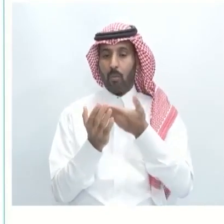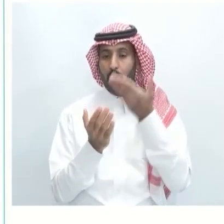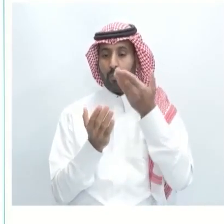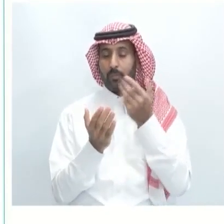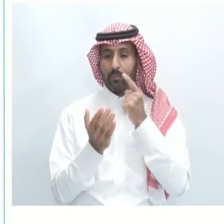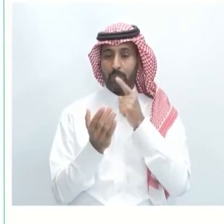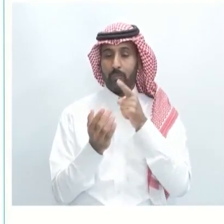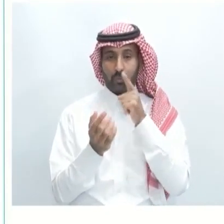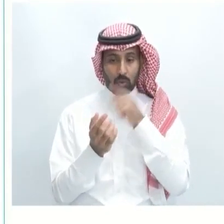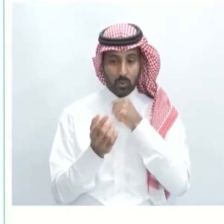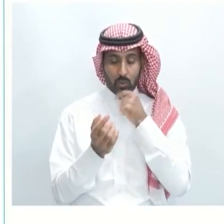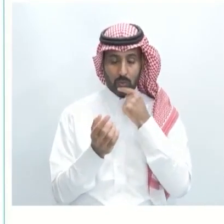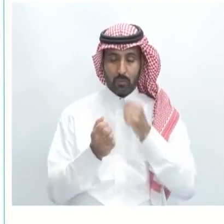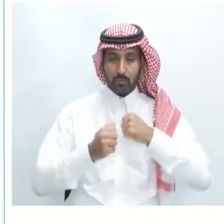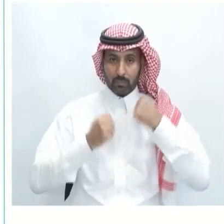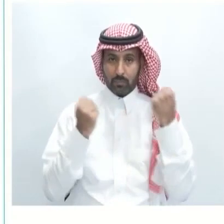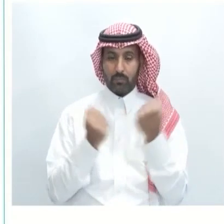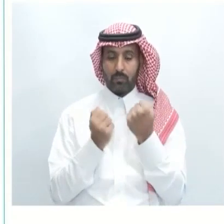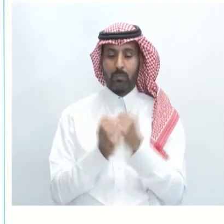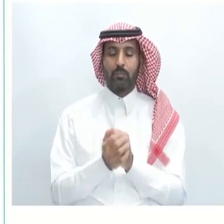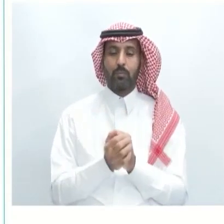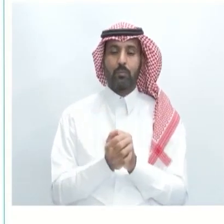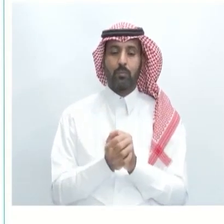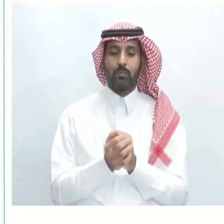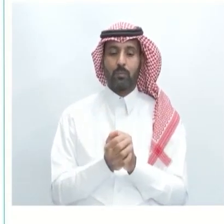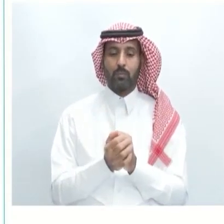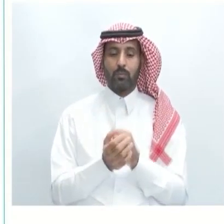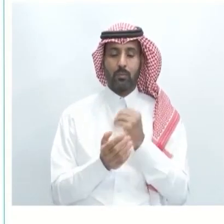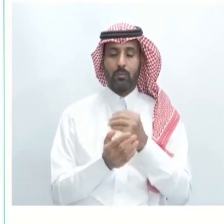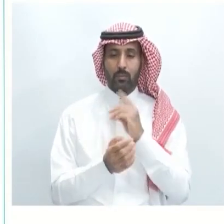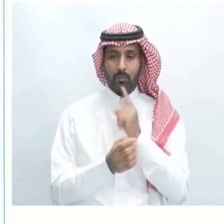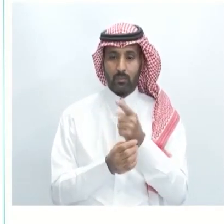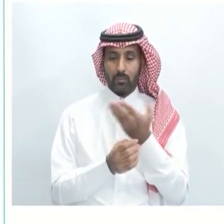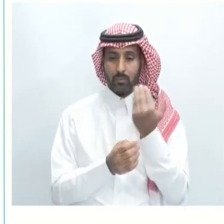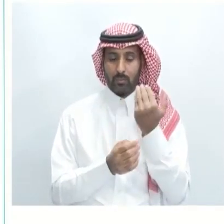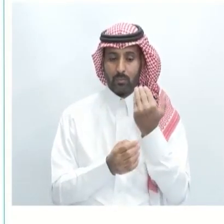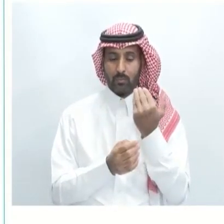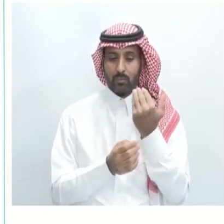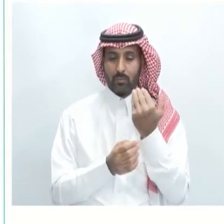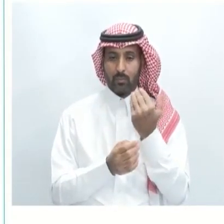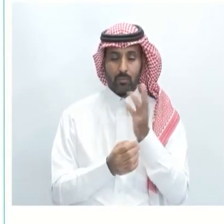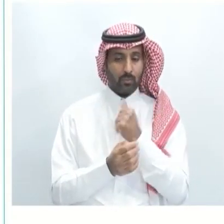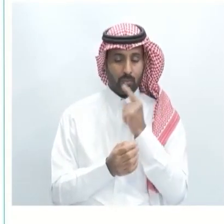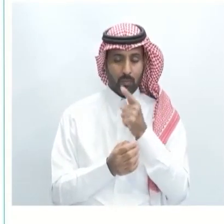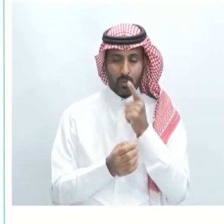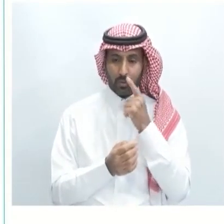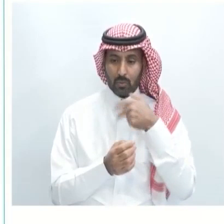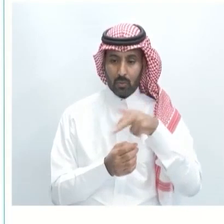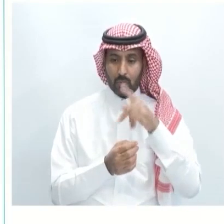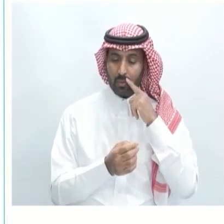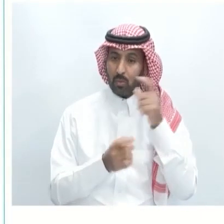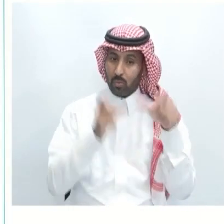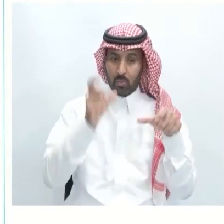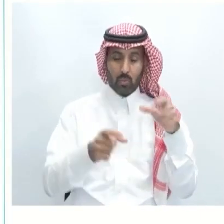is connecting these two clauses. Although Hull fooled the public, comma, he never went to jail.